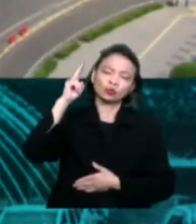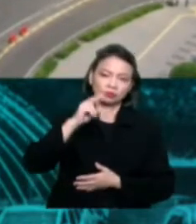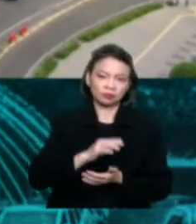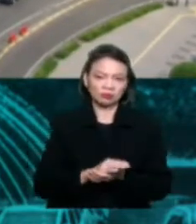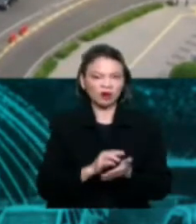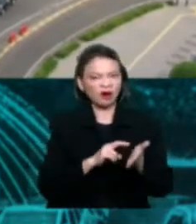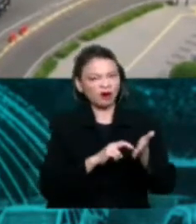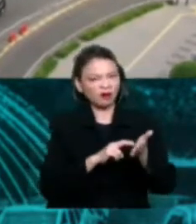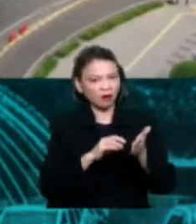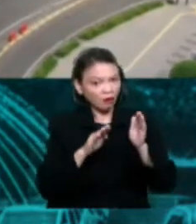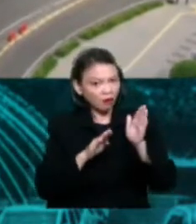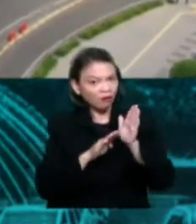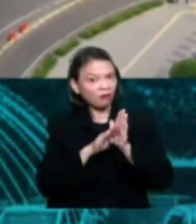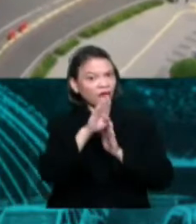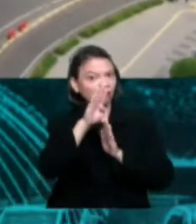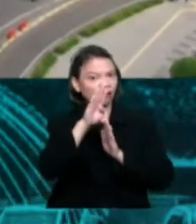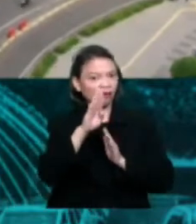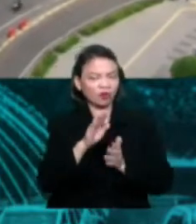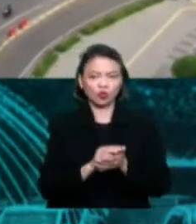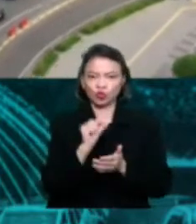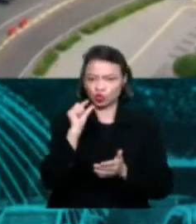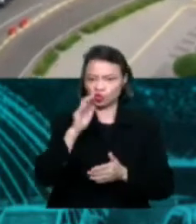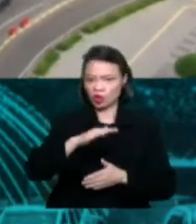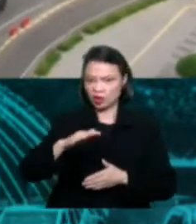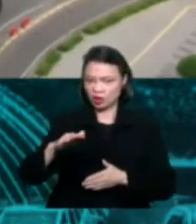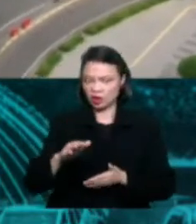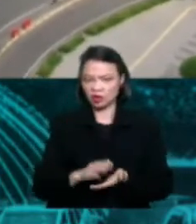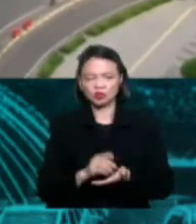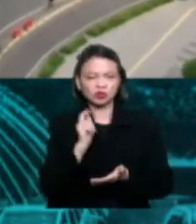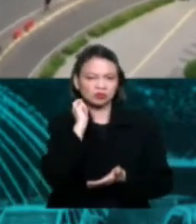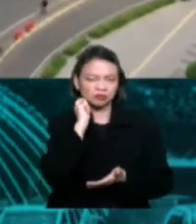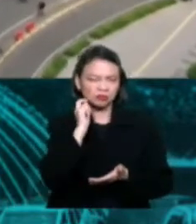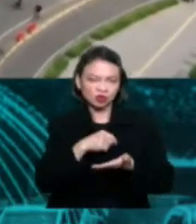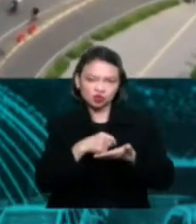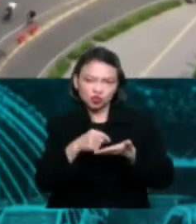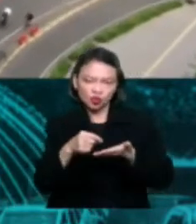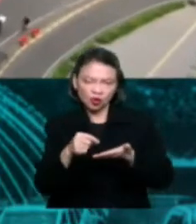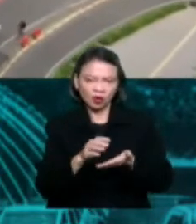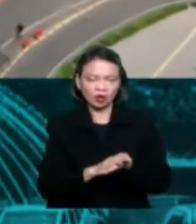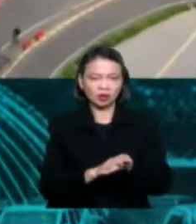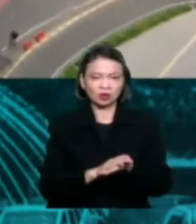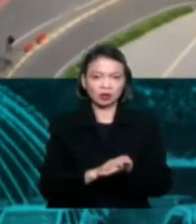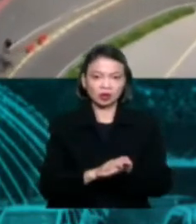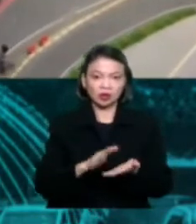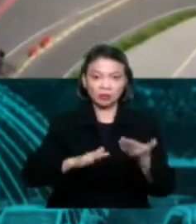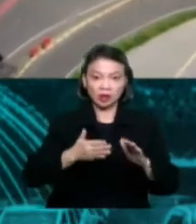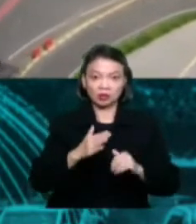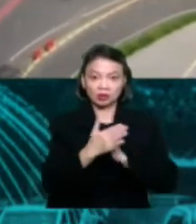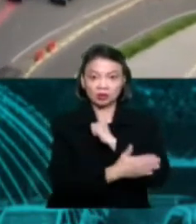need to strictly ban the advertisement of any tobacco products in Indonesia through any medium.